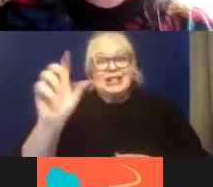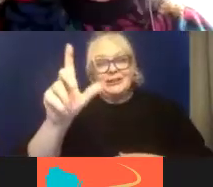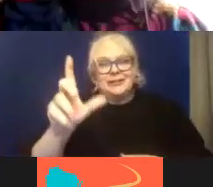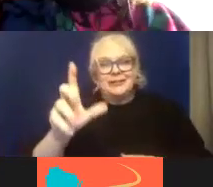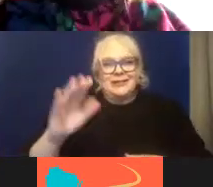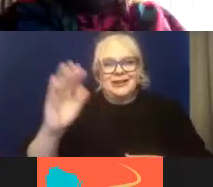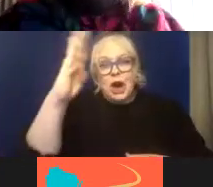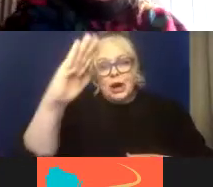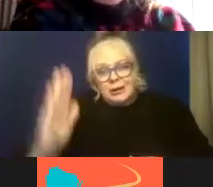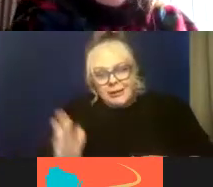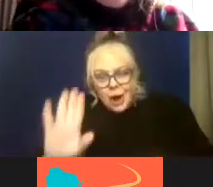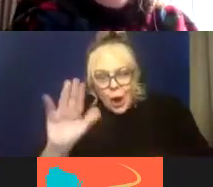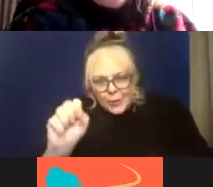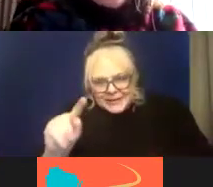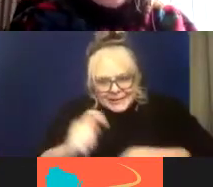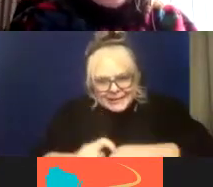East.